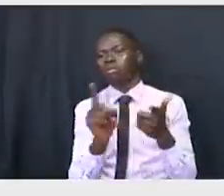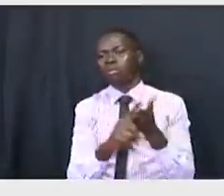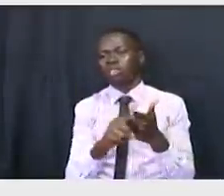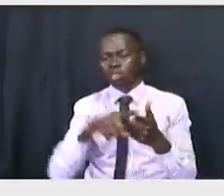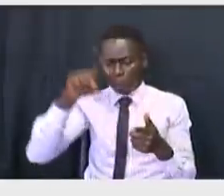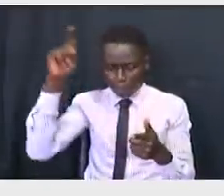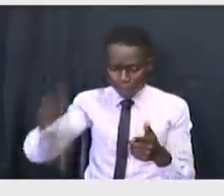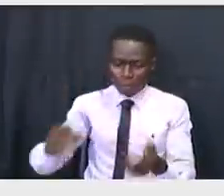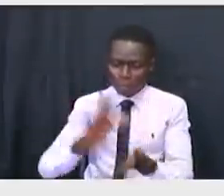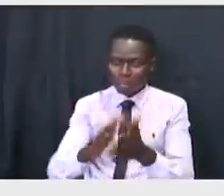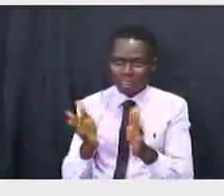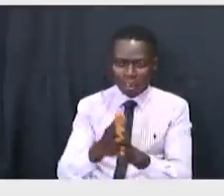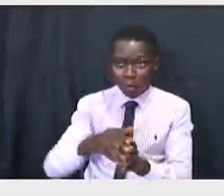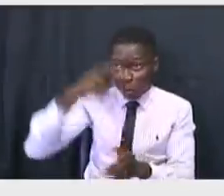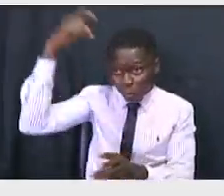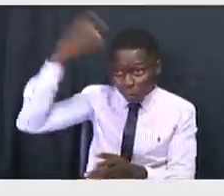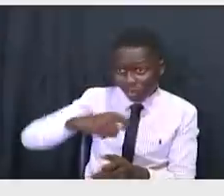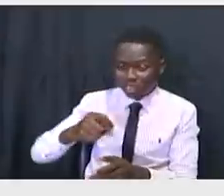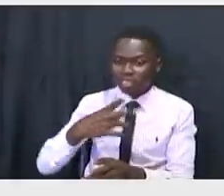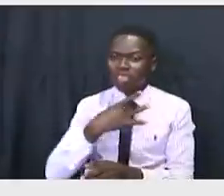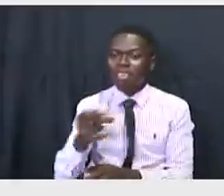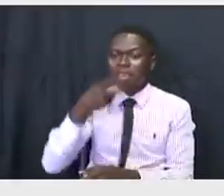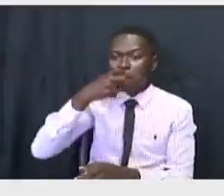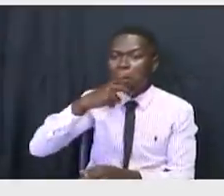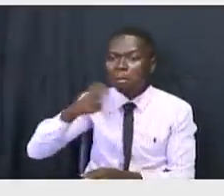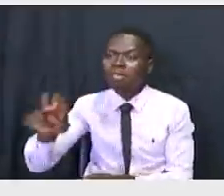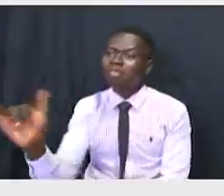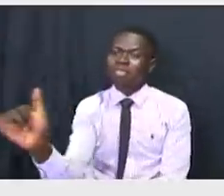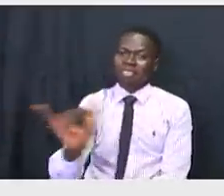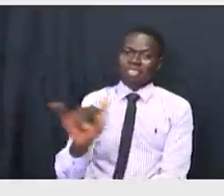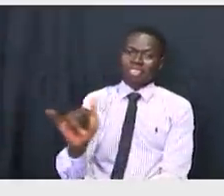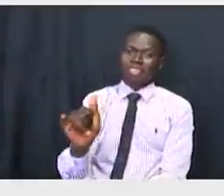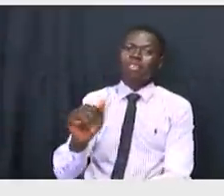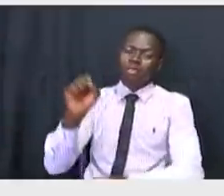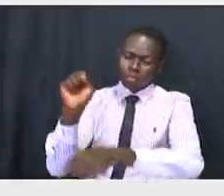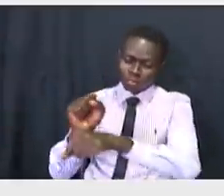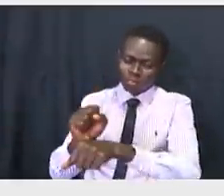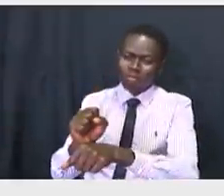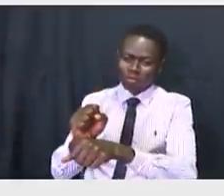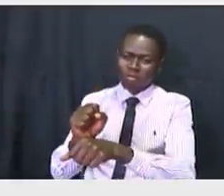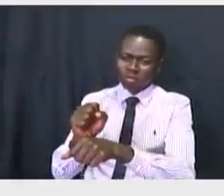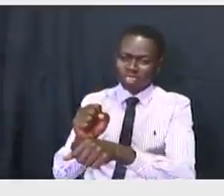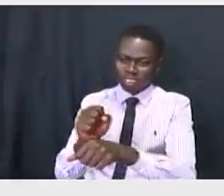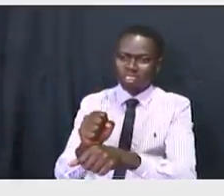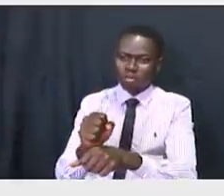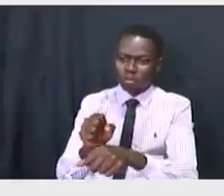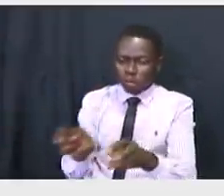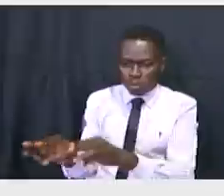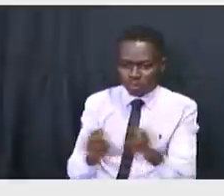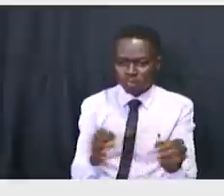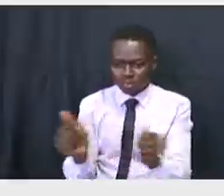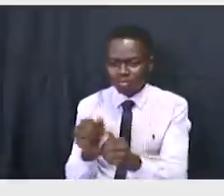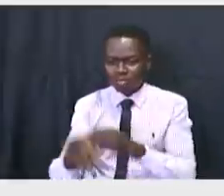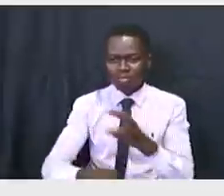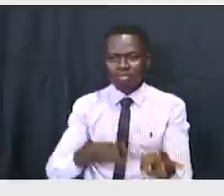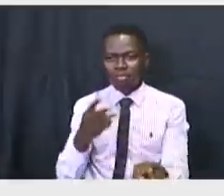serpents and harmless as the dove in dealing with the world. In dealing with the world, be